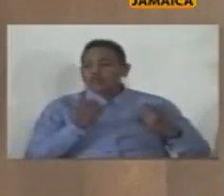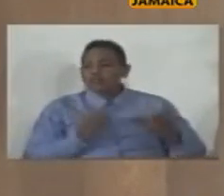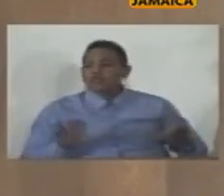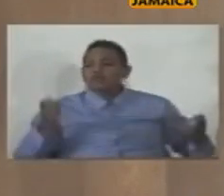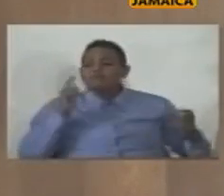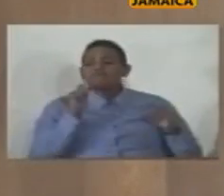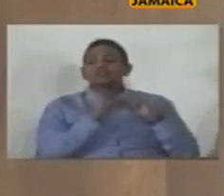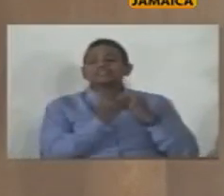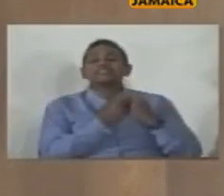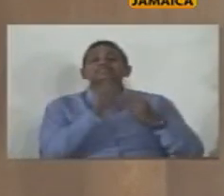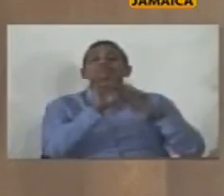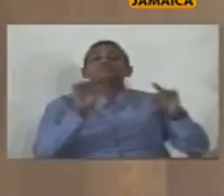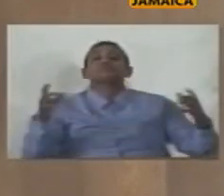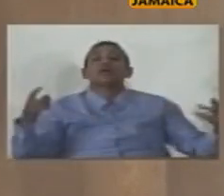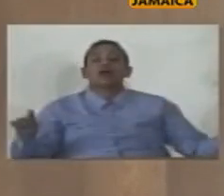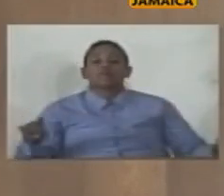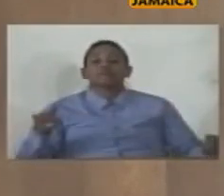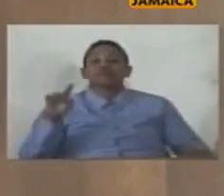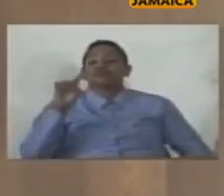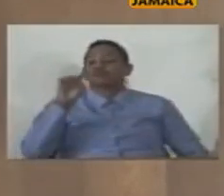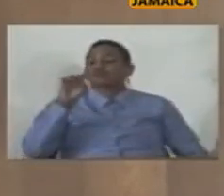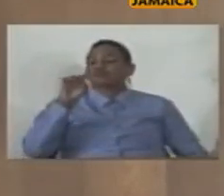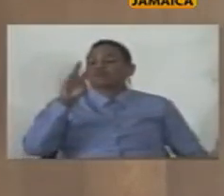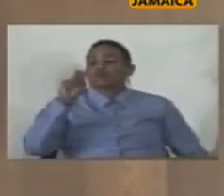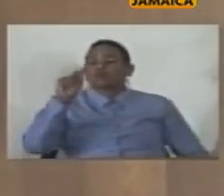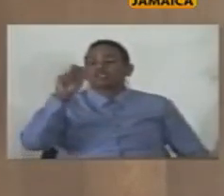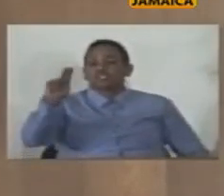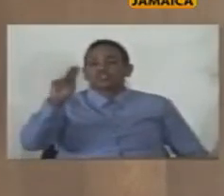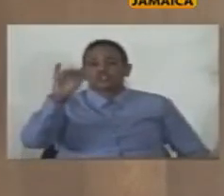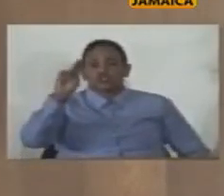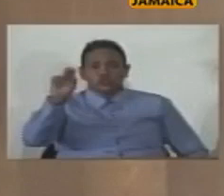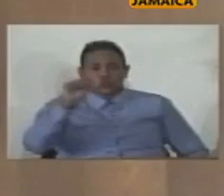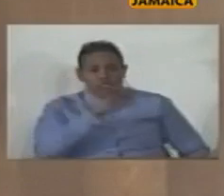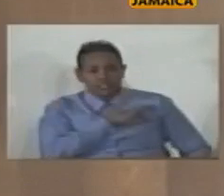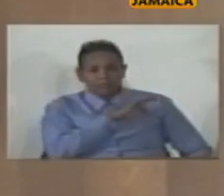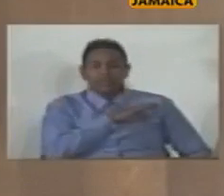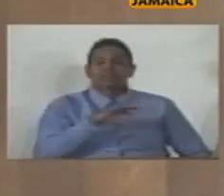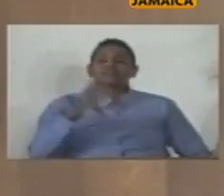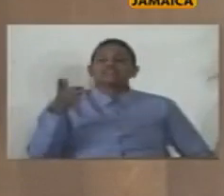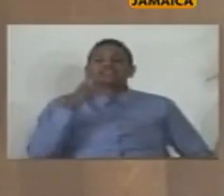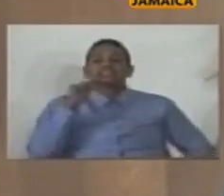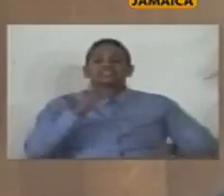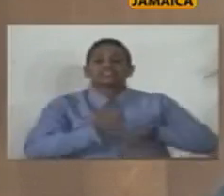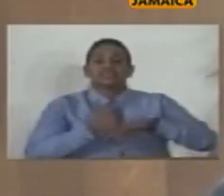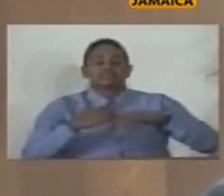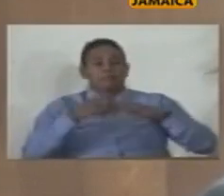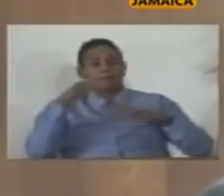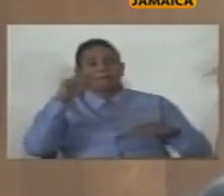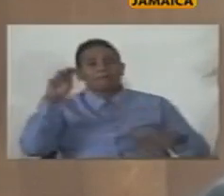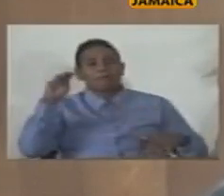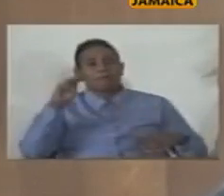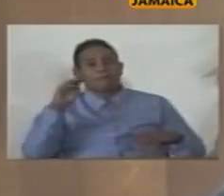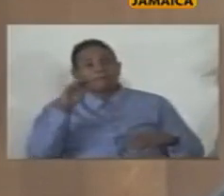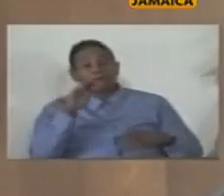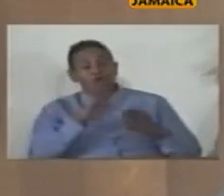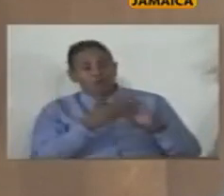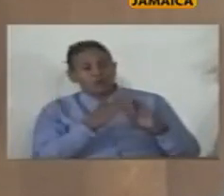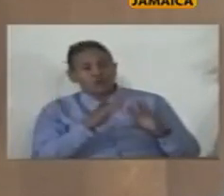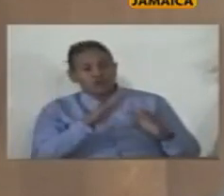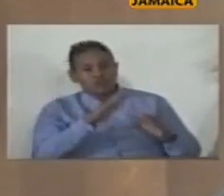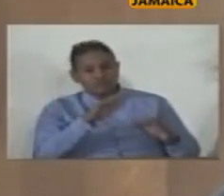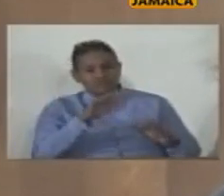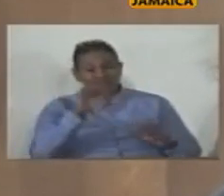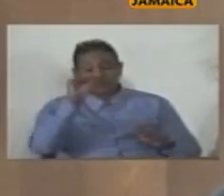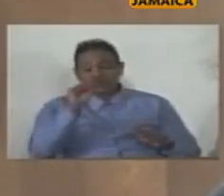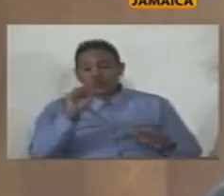teams. Winston Jones has benefited. Harmon's Community Club has benefited. South Stars Cricket Club